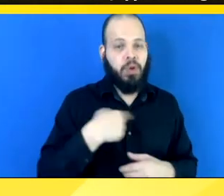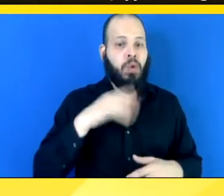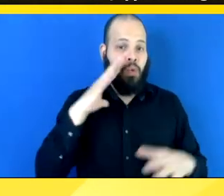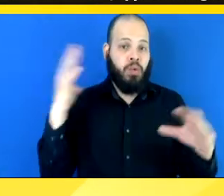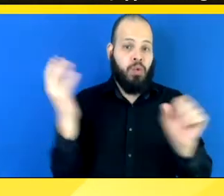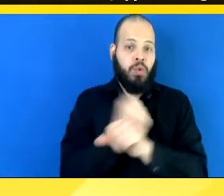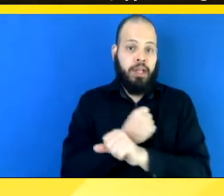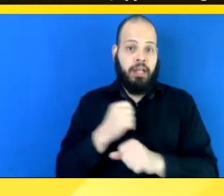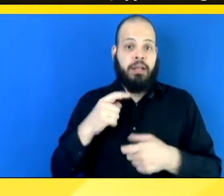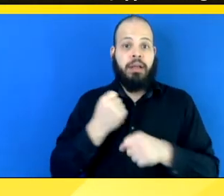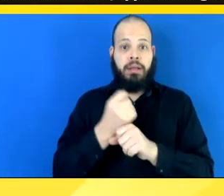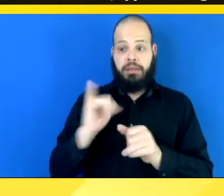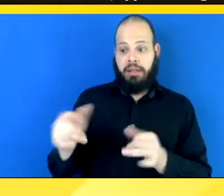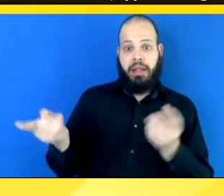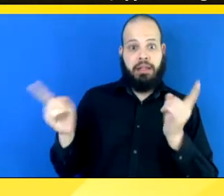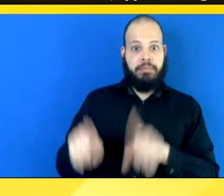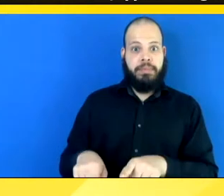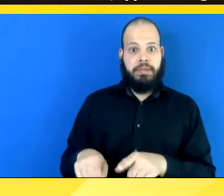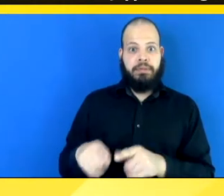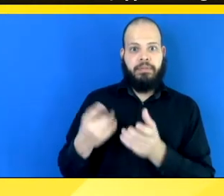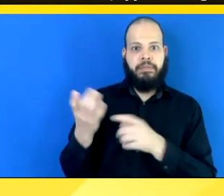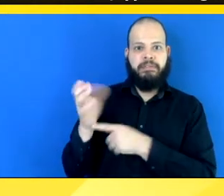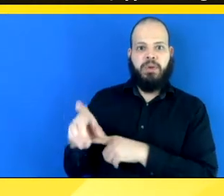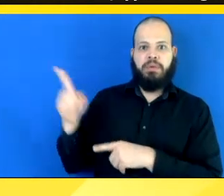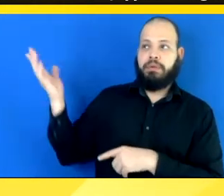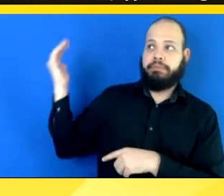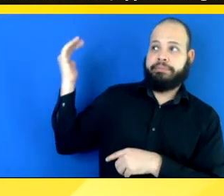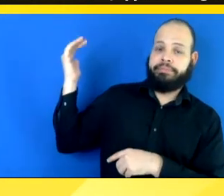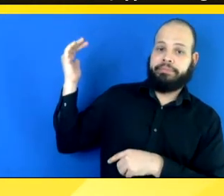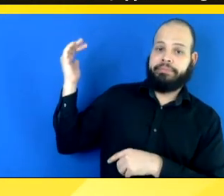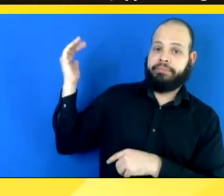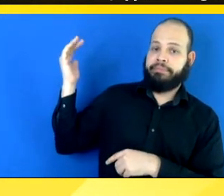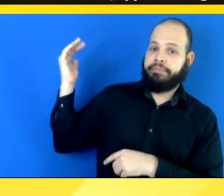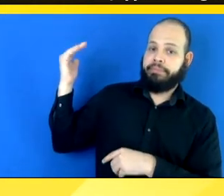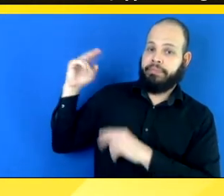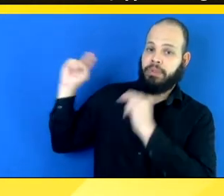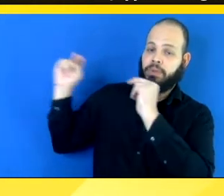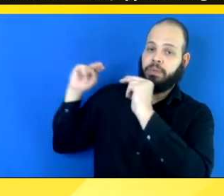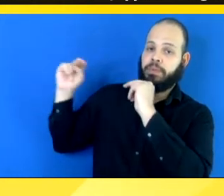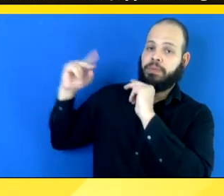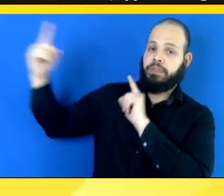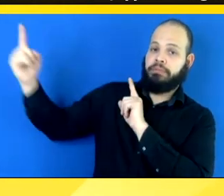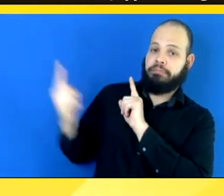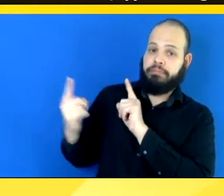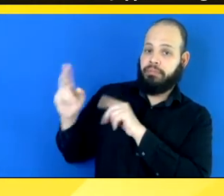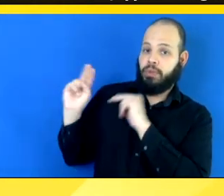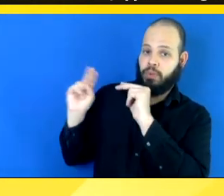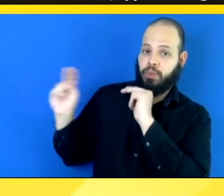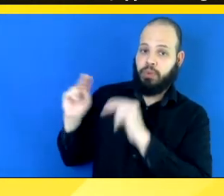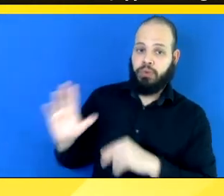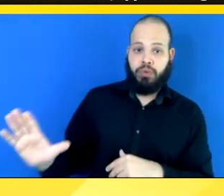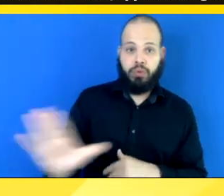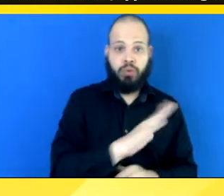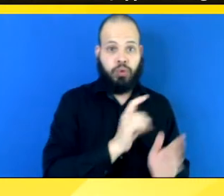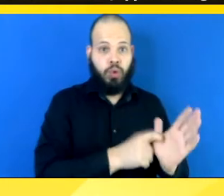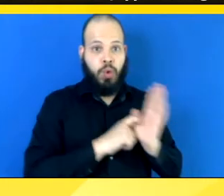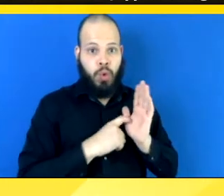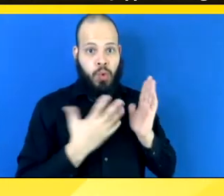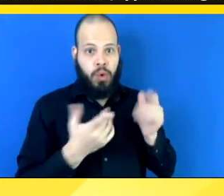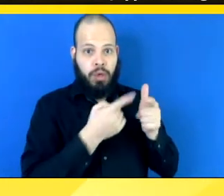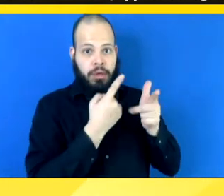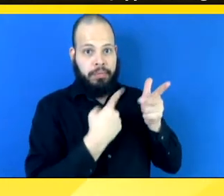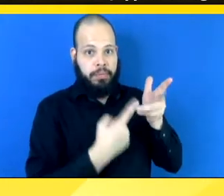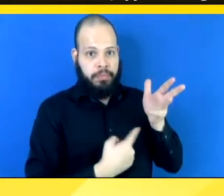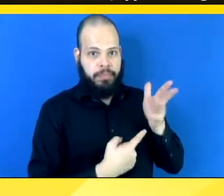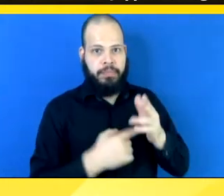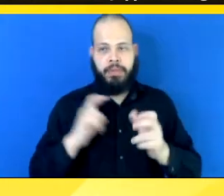table. And they're going to have to address your demands. And they're going to have to put it in a contract. And we're going to keep going. And what